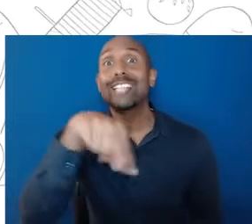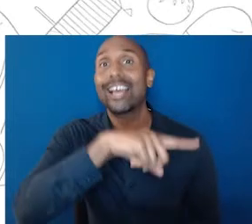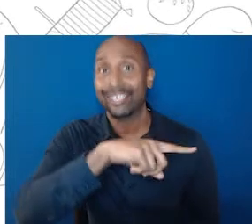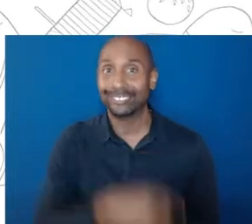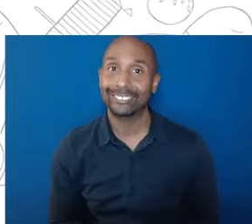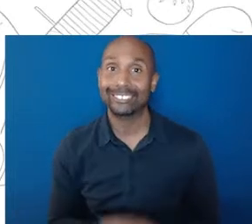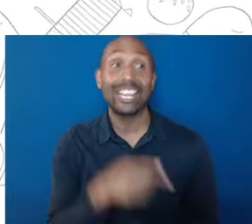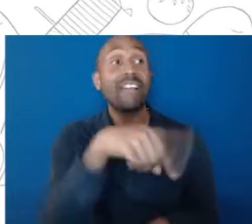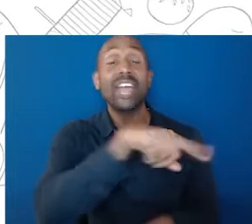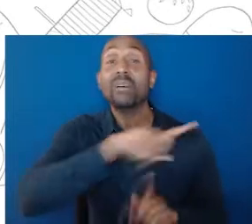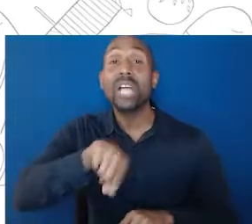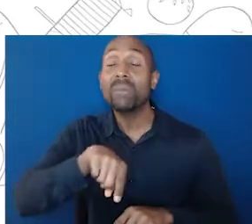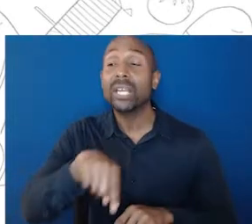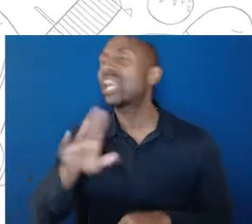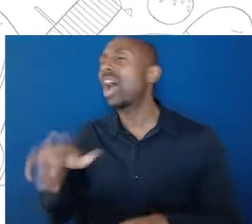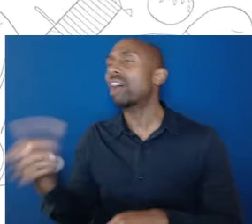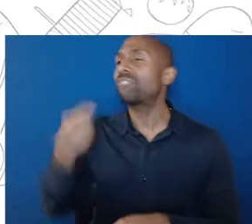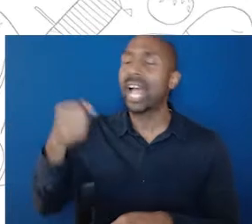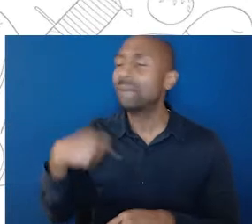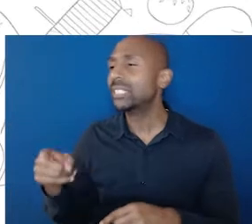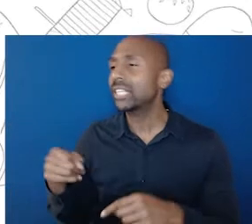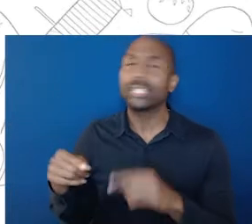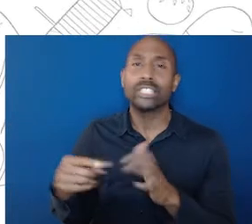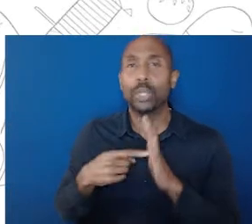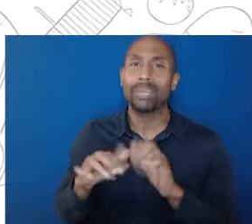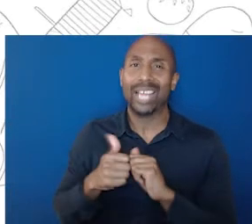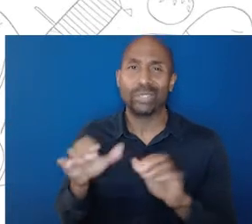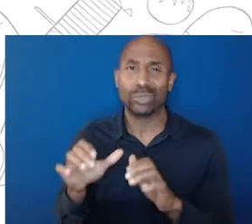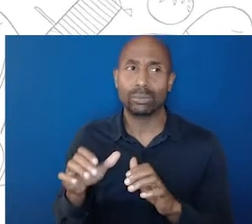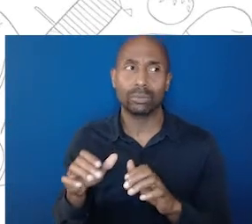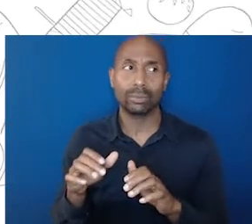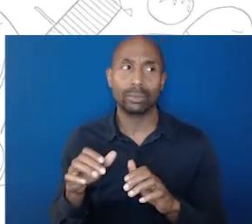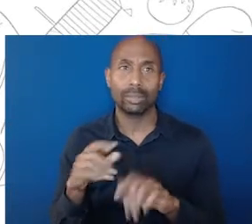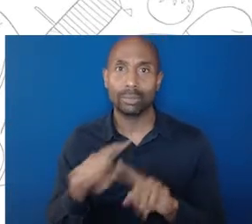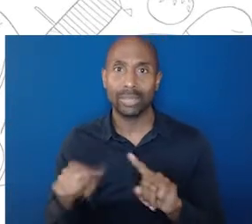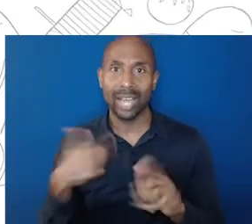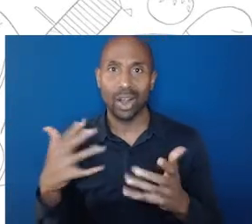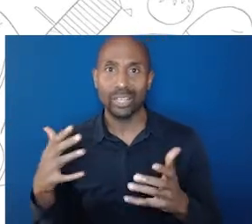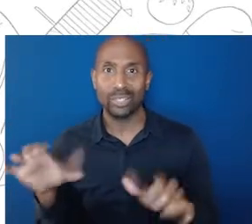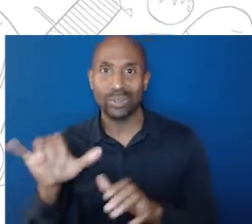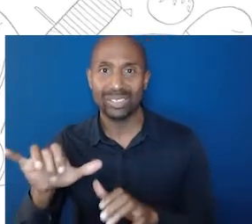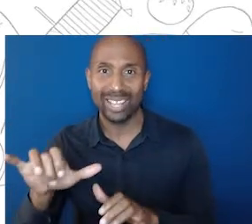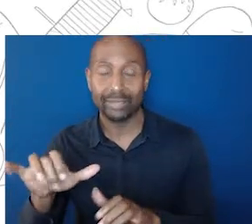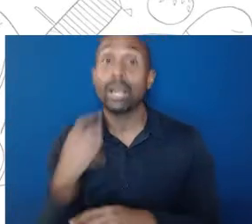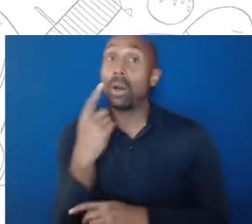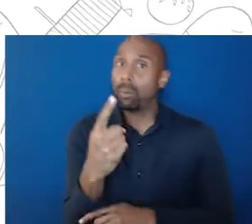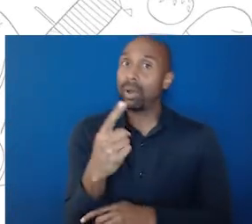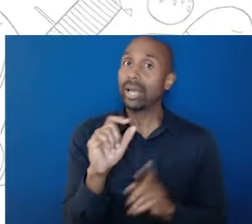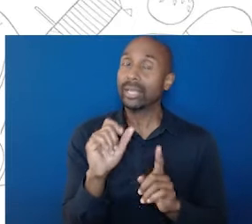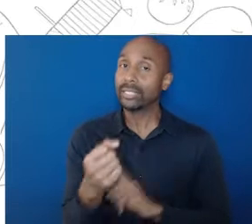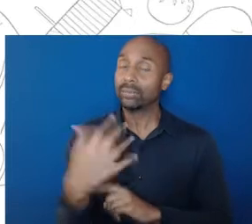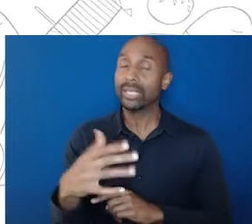who would come in and show me how to do what I was already doing. Or, you know, in one harrowing